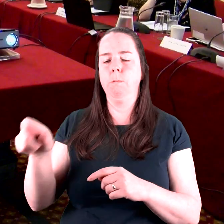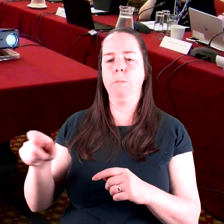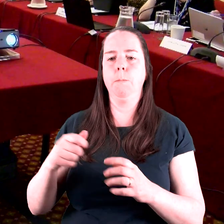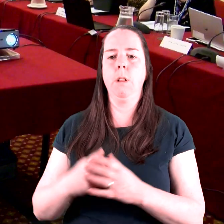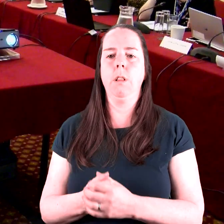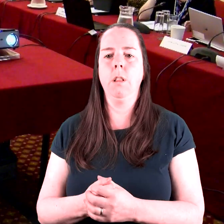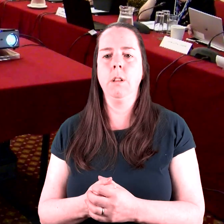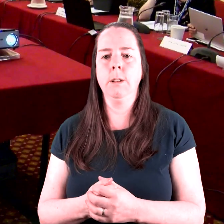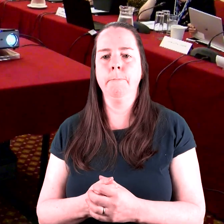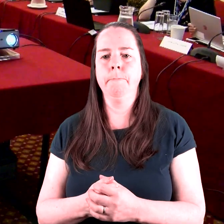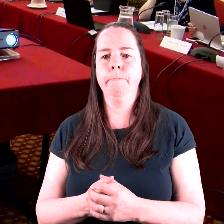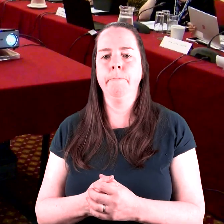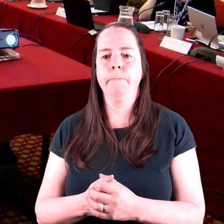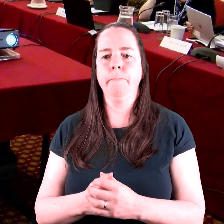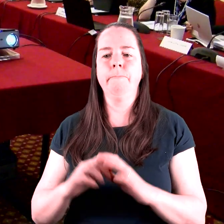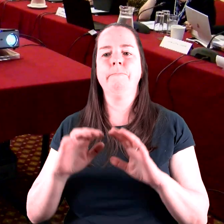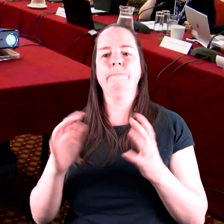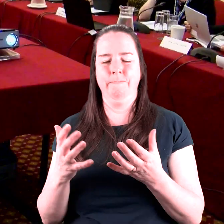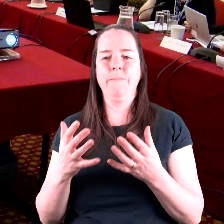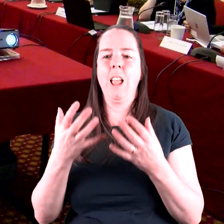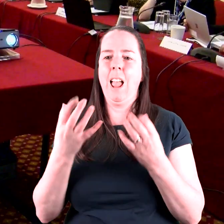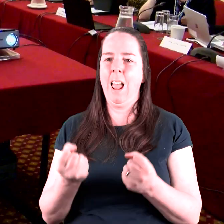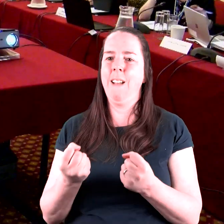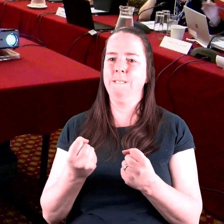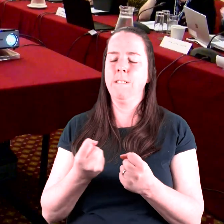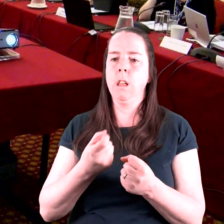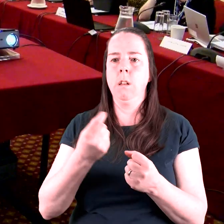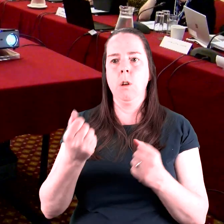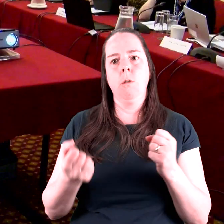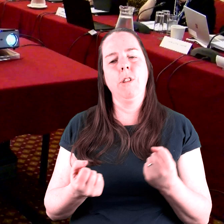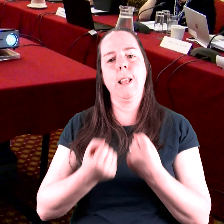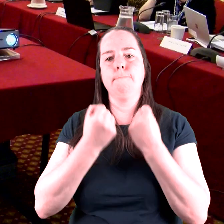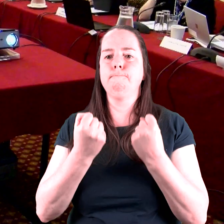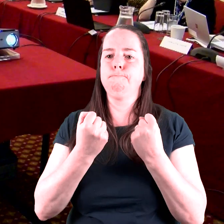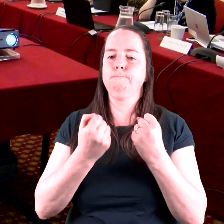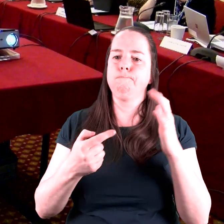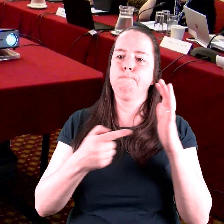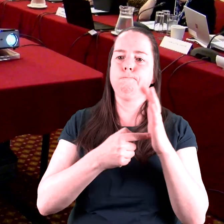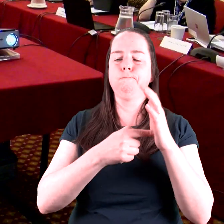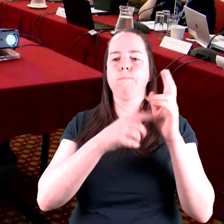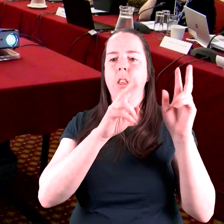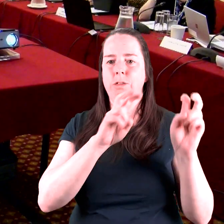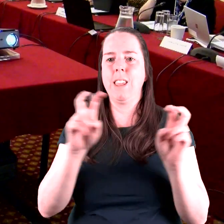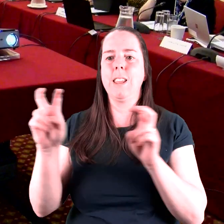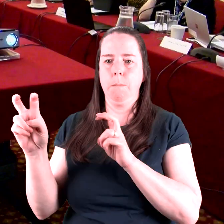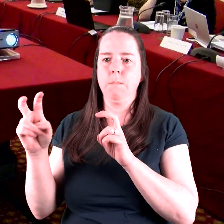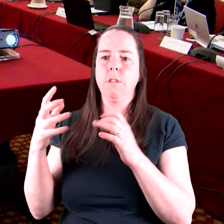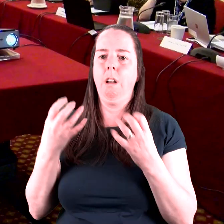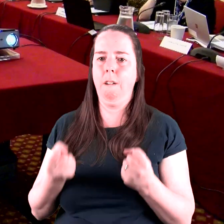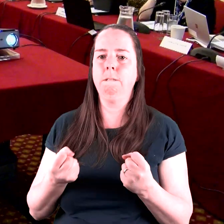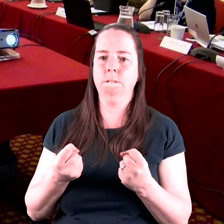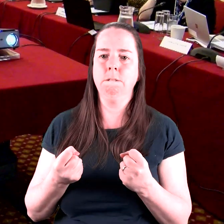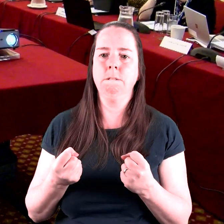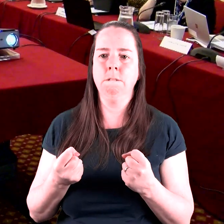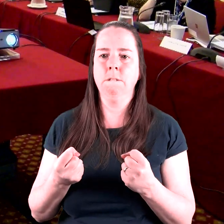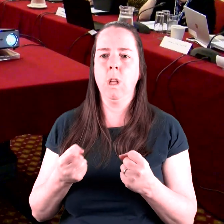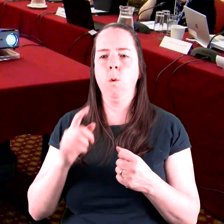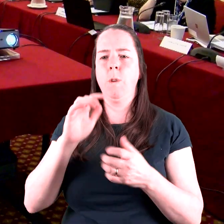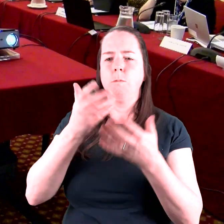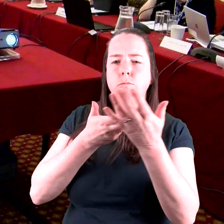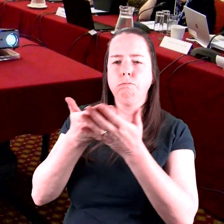community-based support for old and frail people. But within there was some really strong and important cross-cutting themes